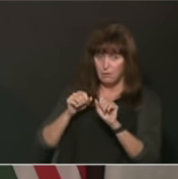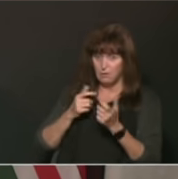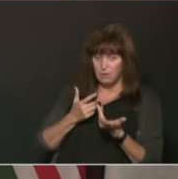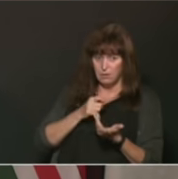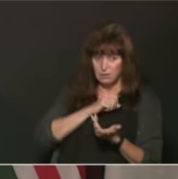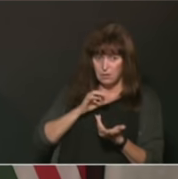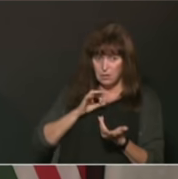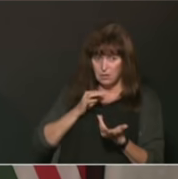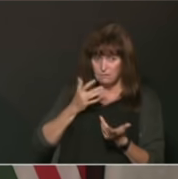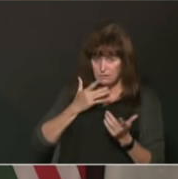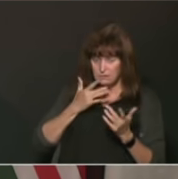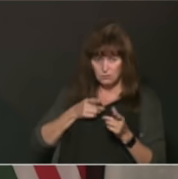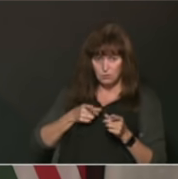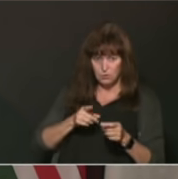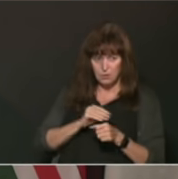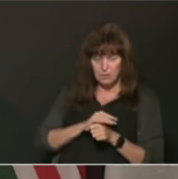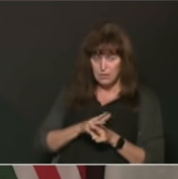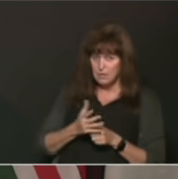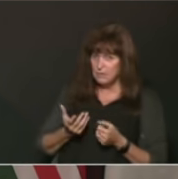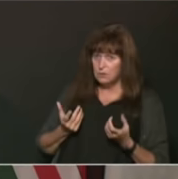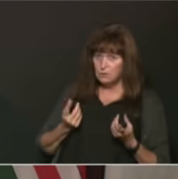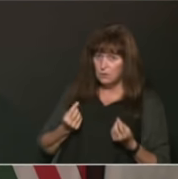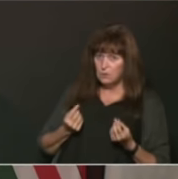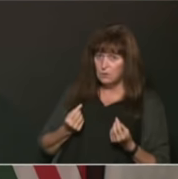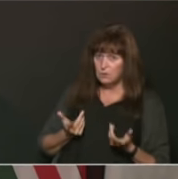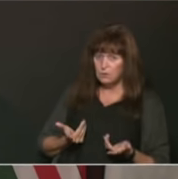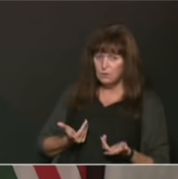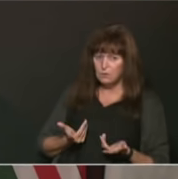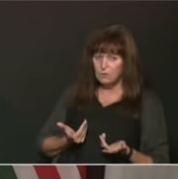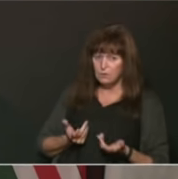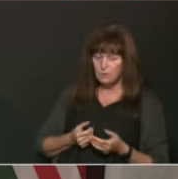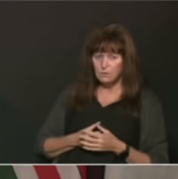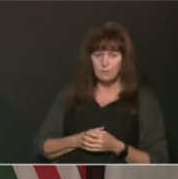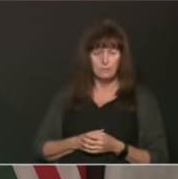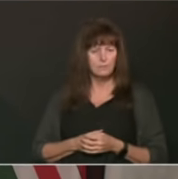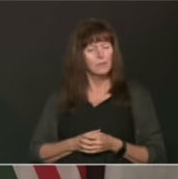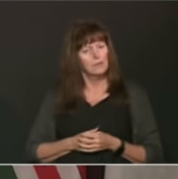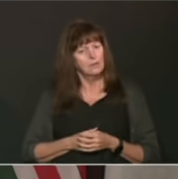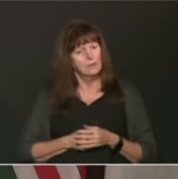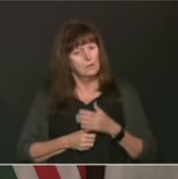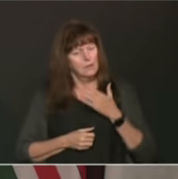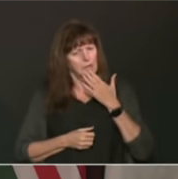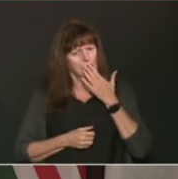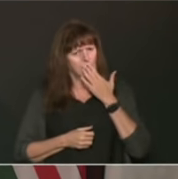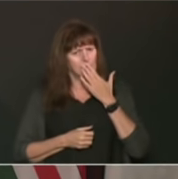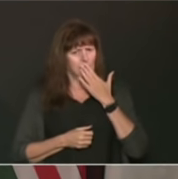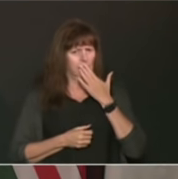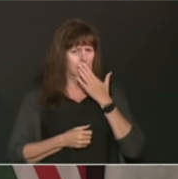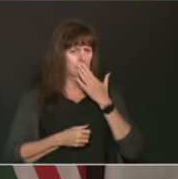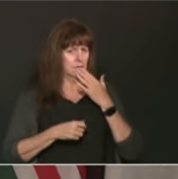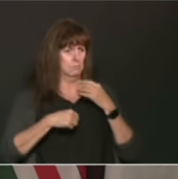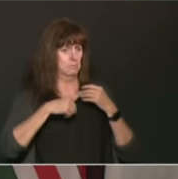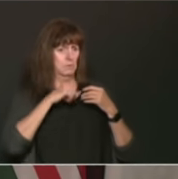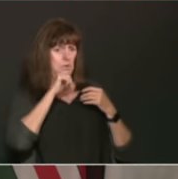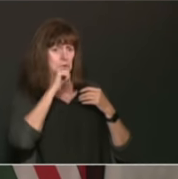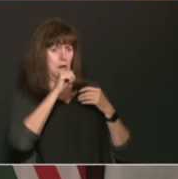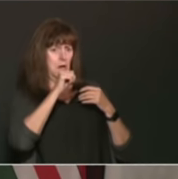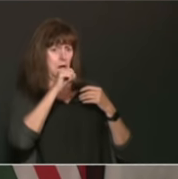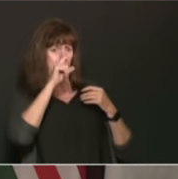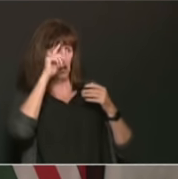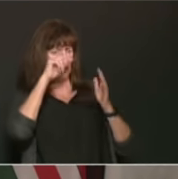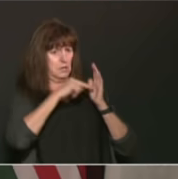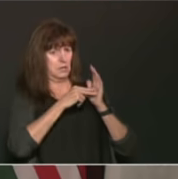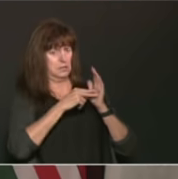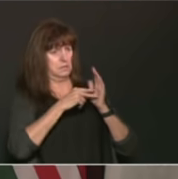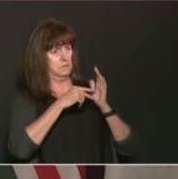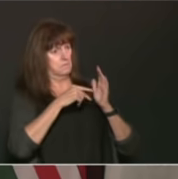With any policy, we absolutely worry about unintended consequences of any policy. And